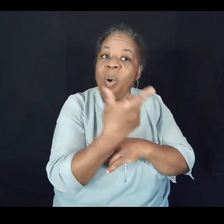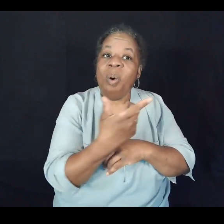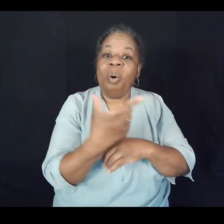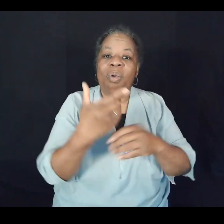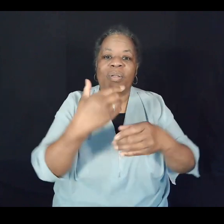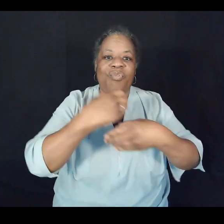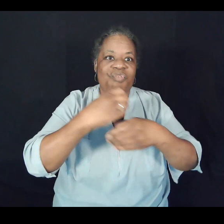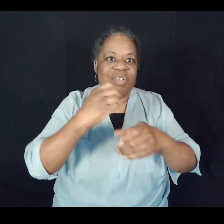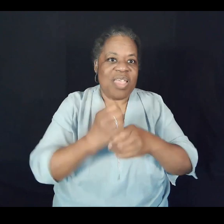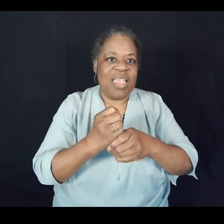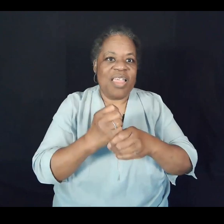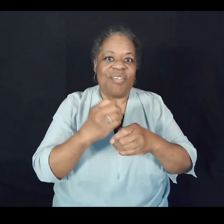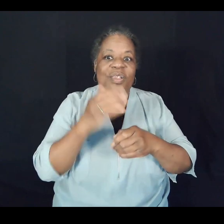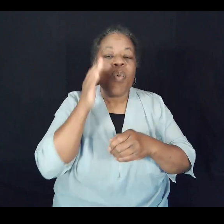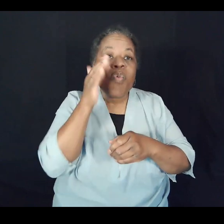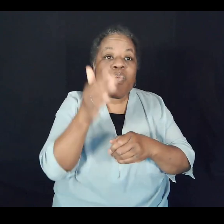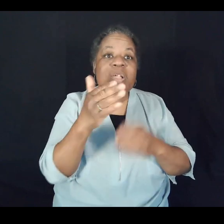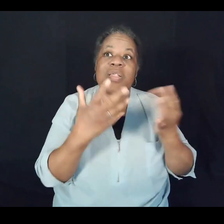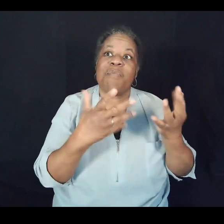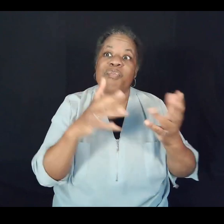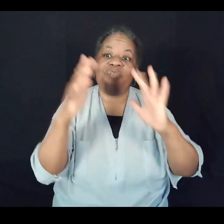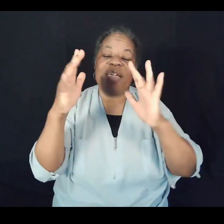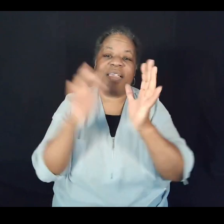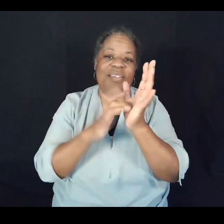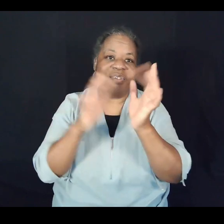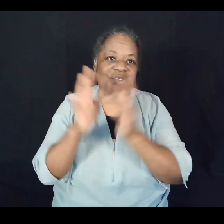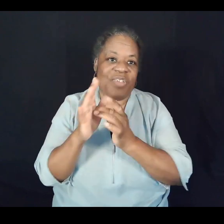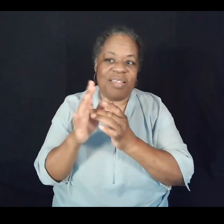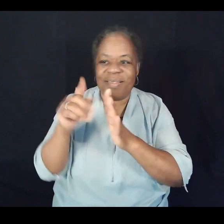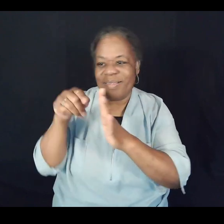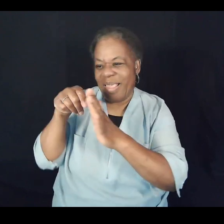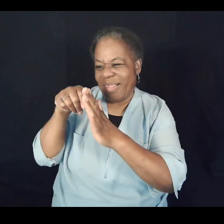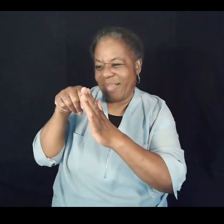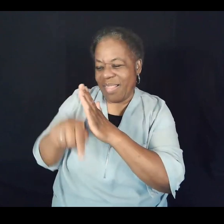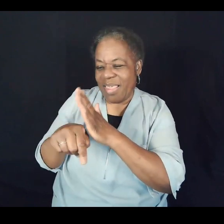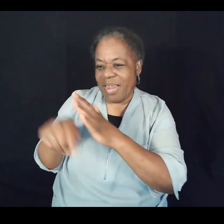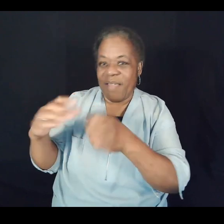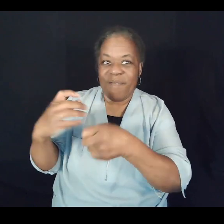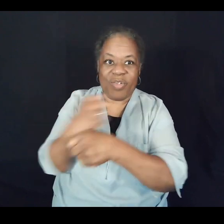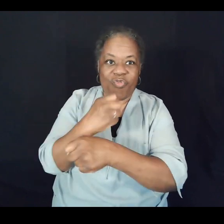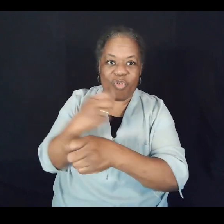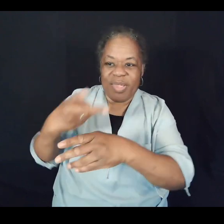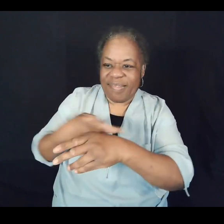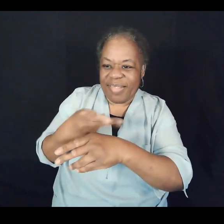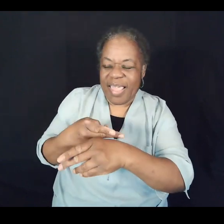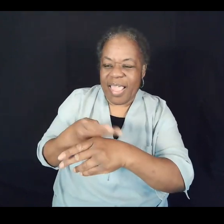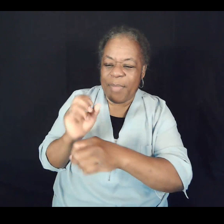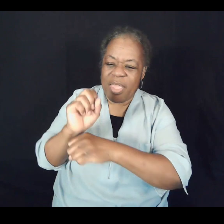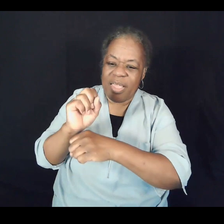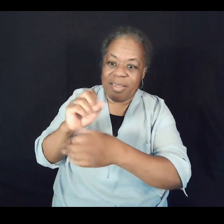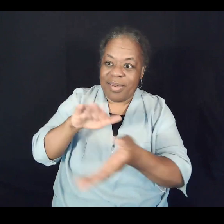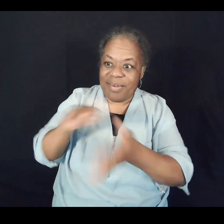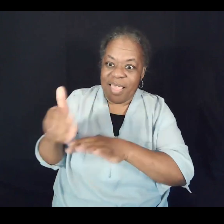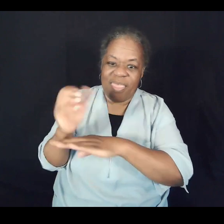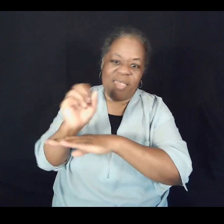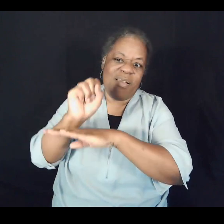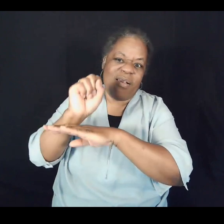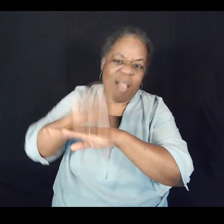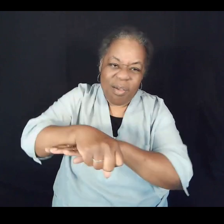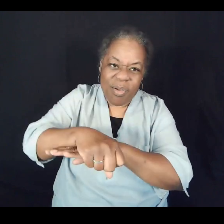Jesus, this slain and victorious Lamb, the one who conquered death and evil and suffering.